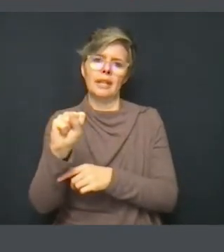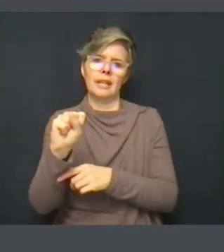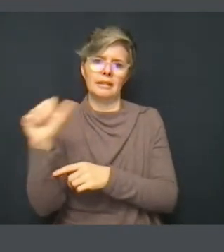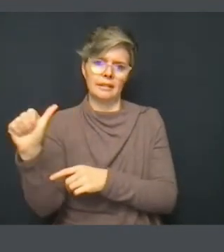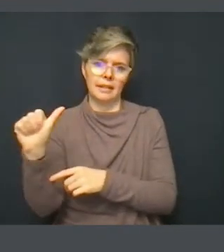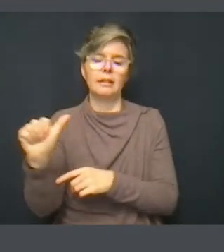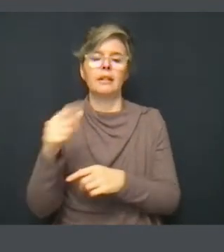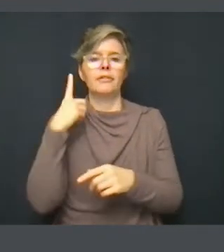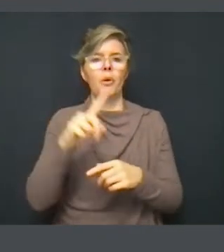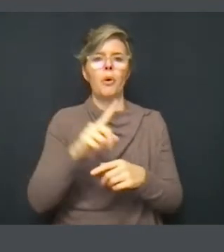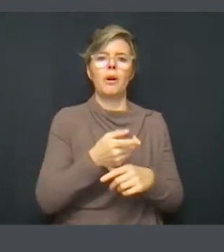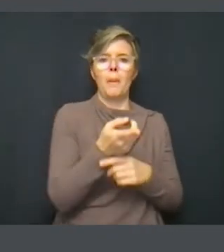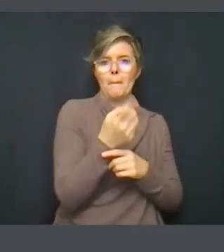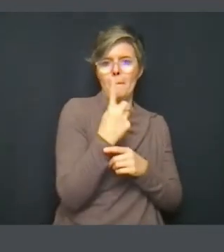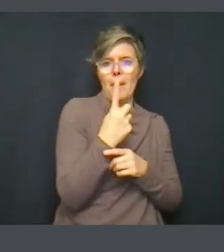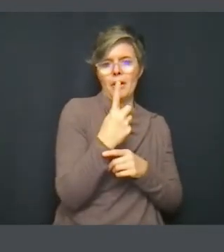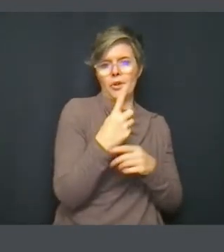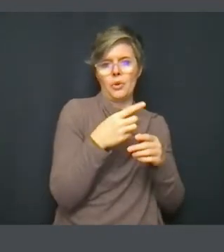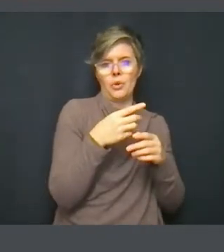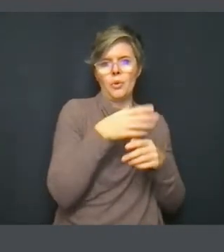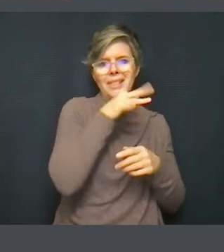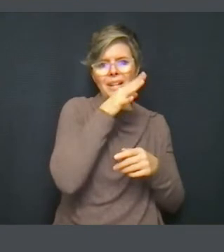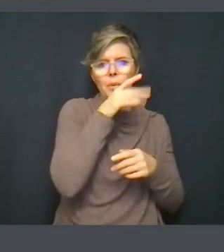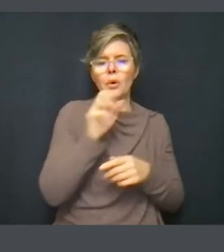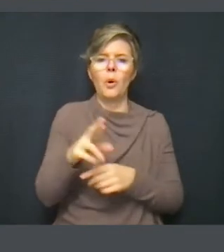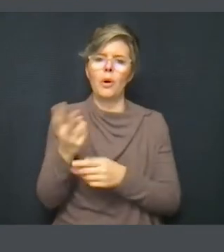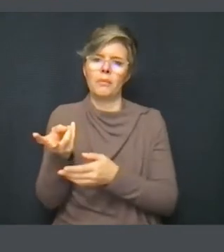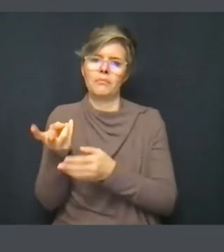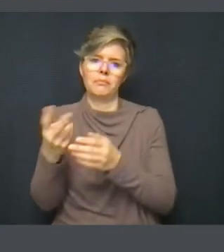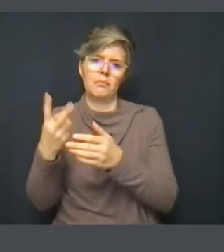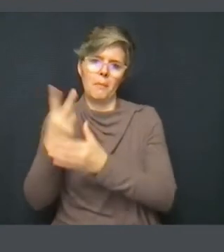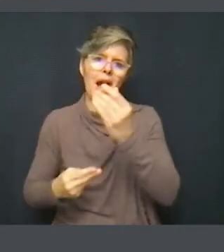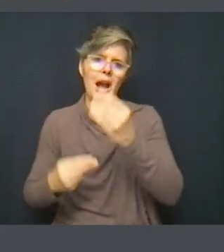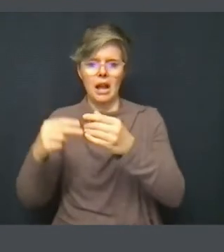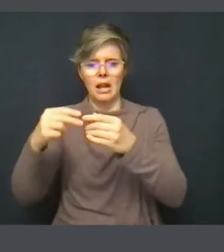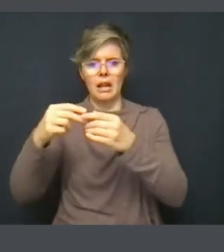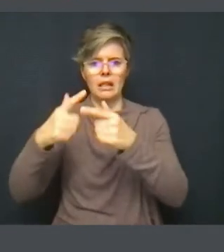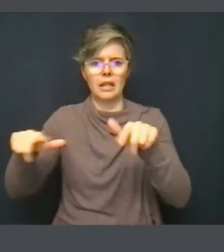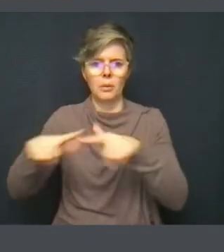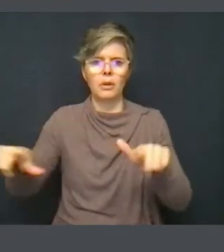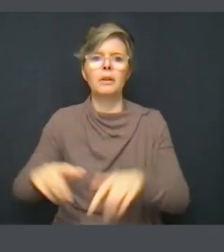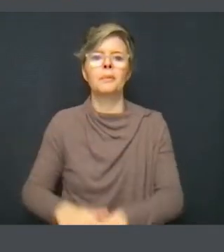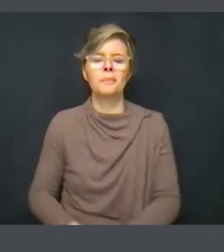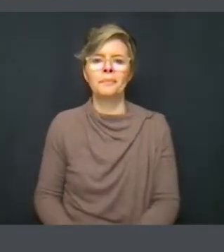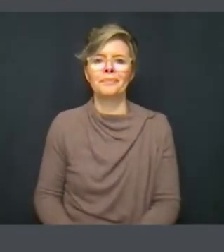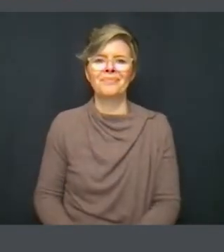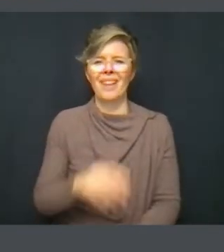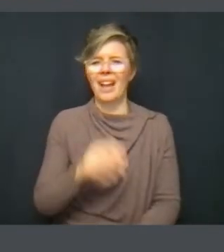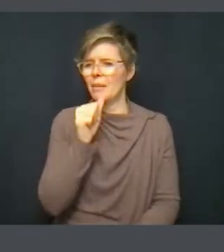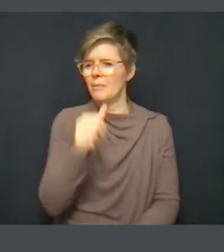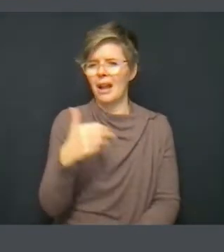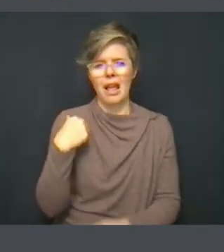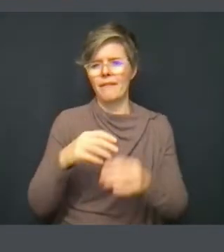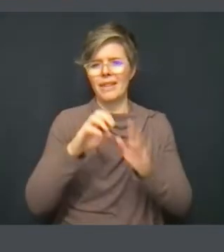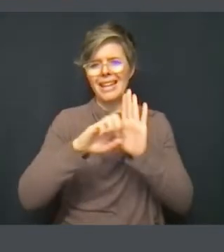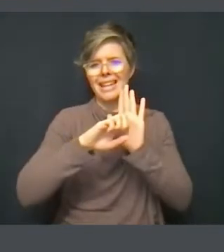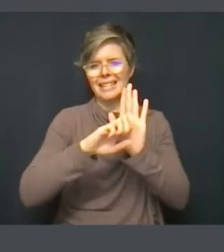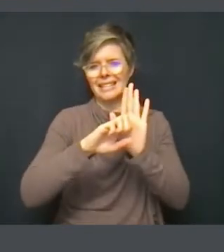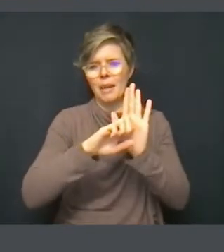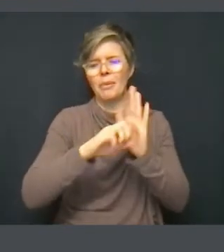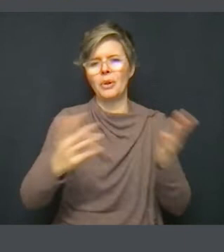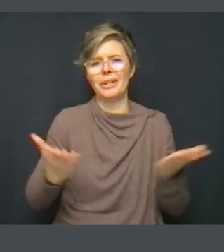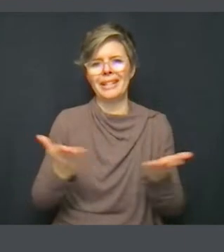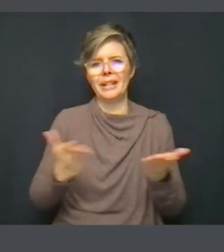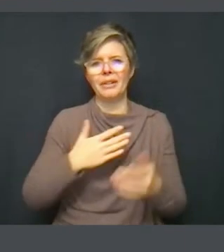or bilingual kids. Some people are bringing up some things. Can I share an example? I don't have an example in my slides, but I